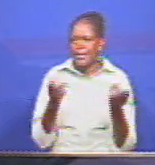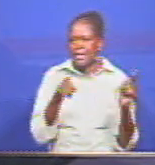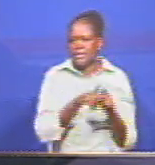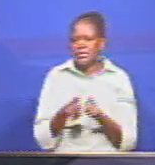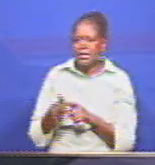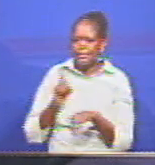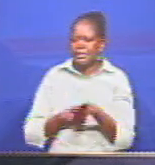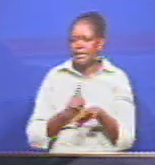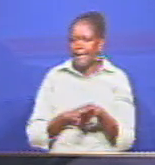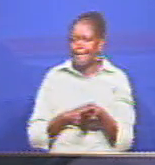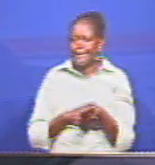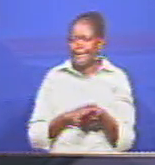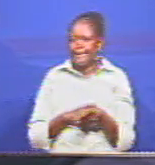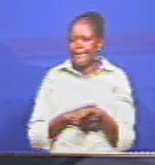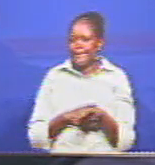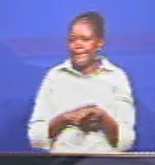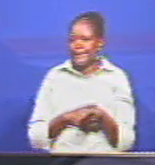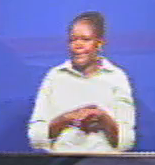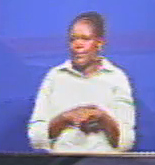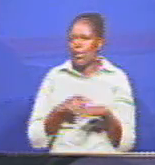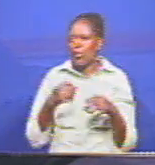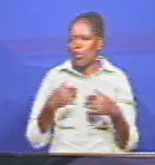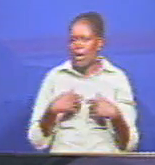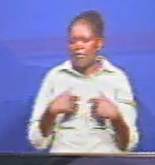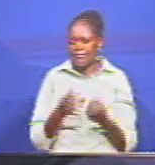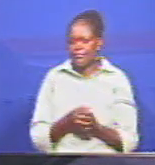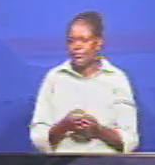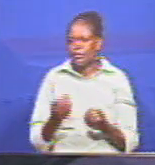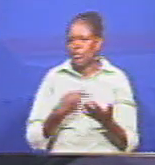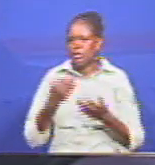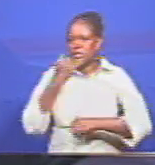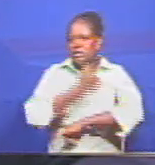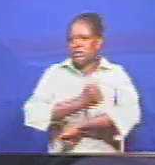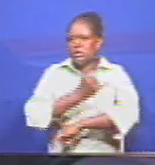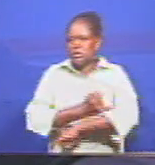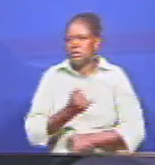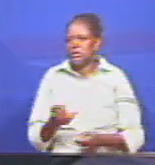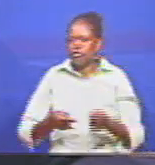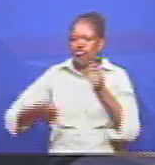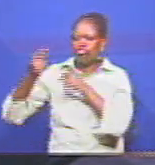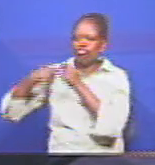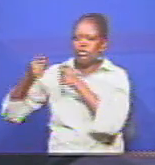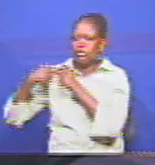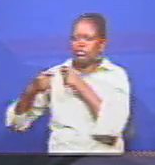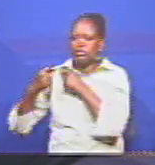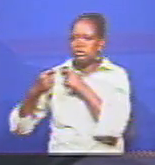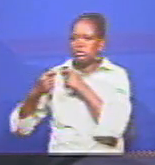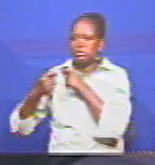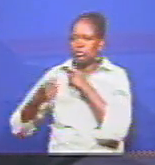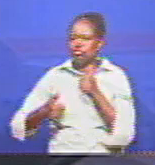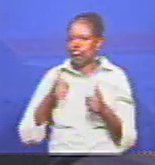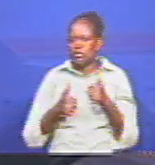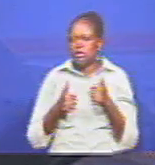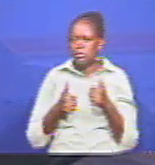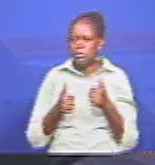time, mm-hmm. We have our holy tradition. Mm-hmm. Holy tradition for us is the